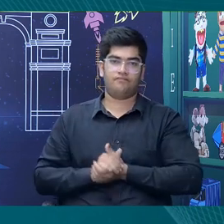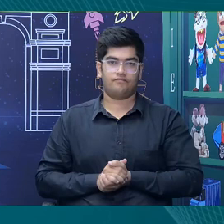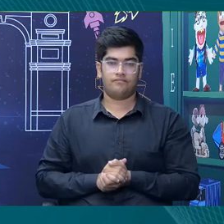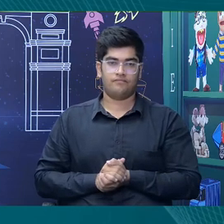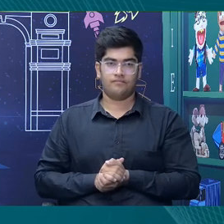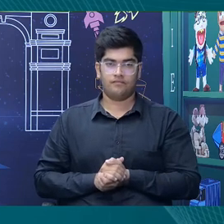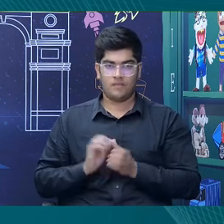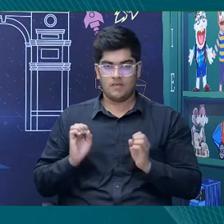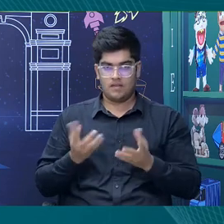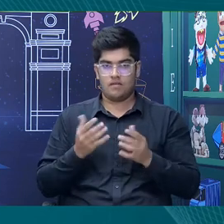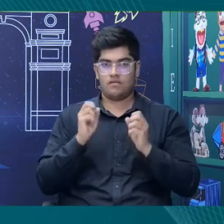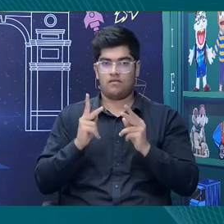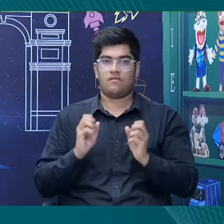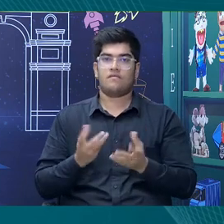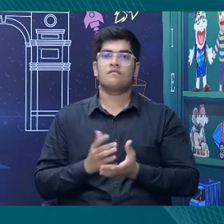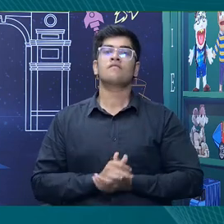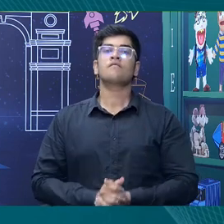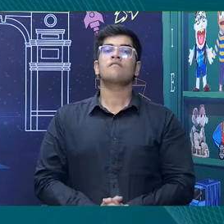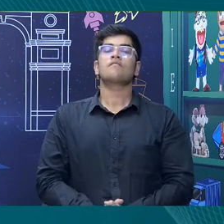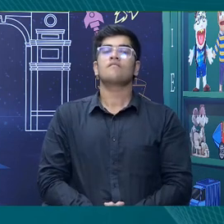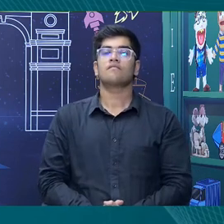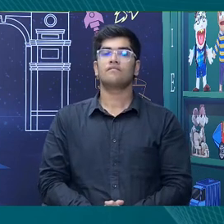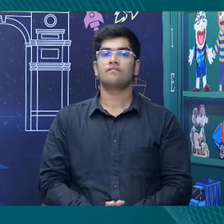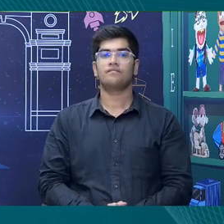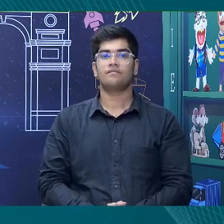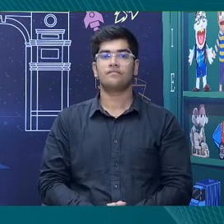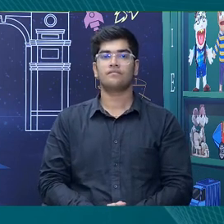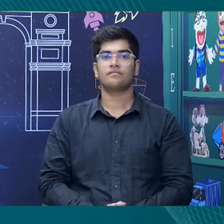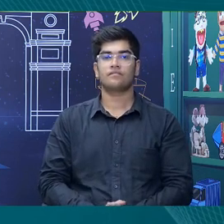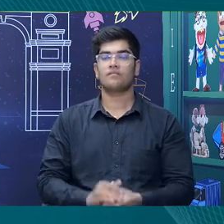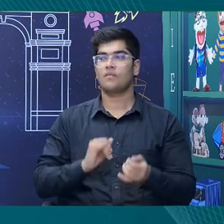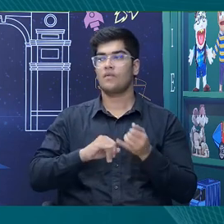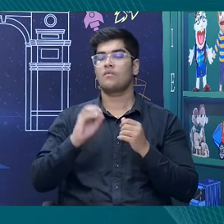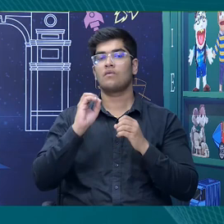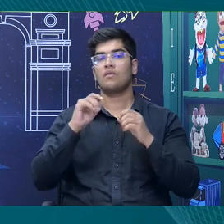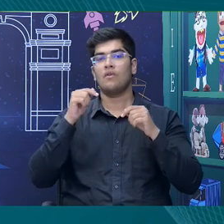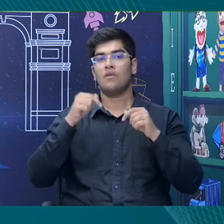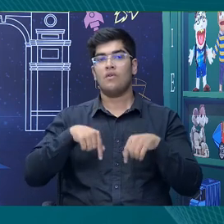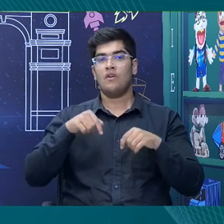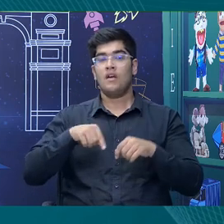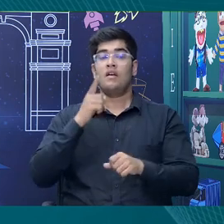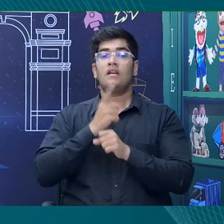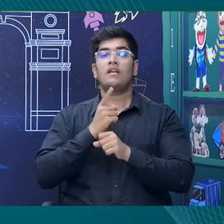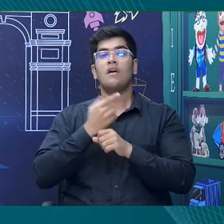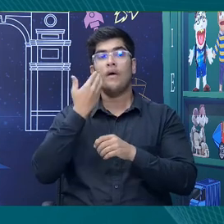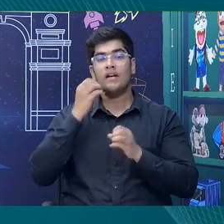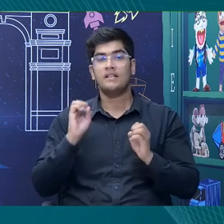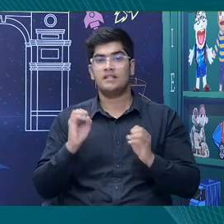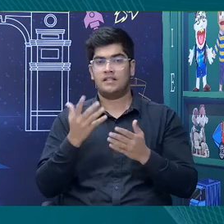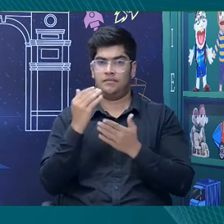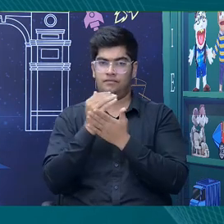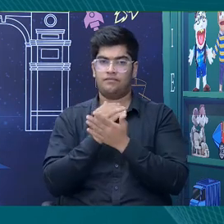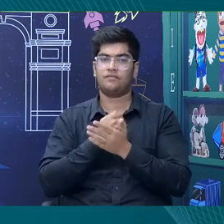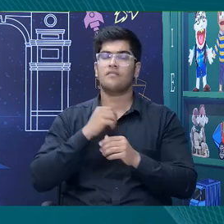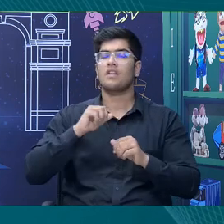start? Yes, let's start. All right. So, when teachers begin this lesson, they can start